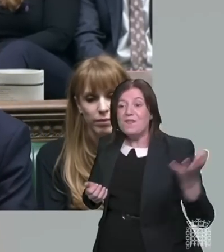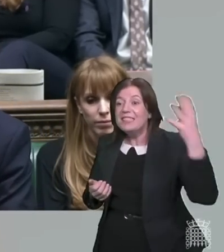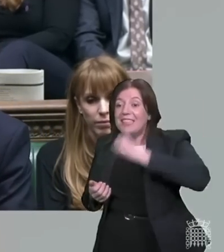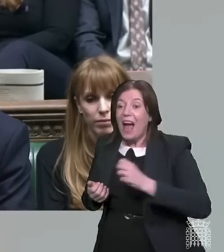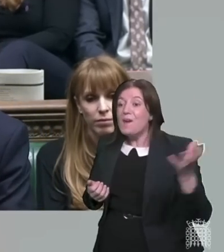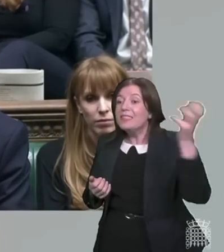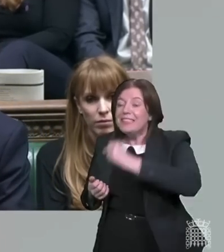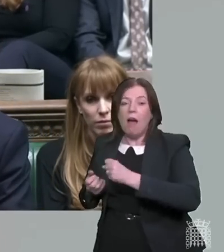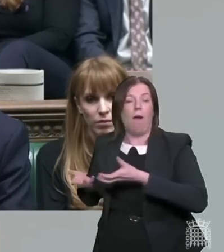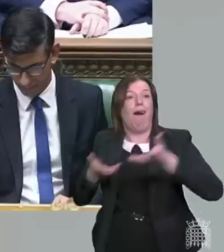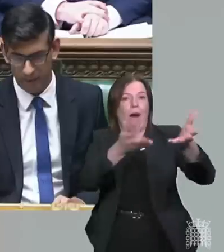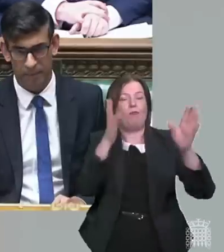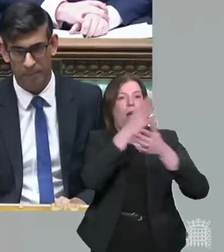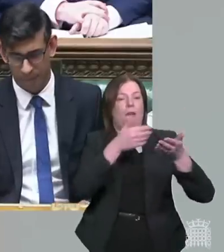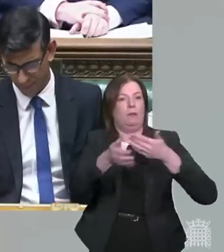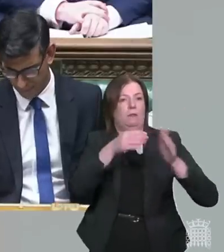years of Tory government.